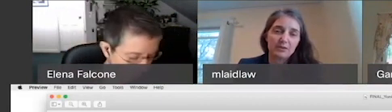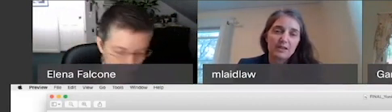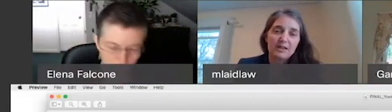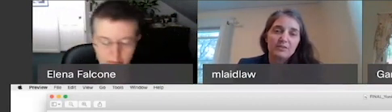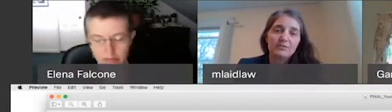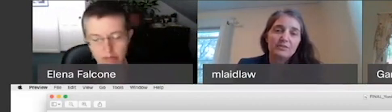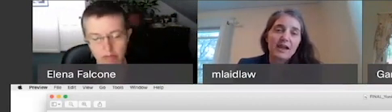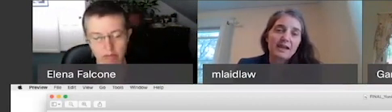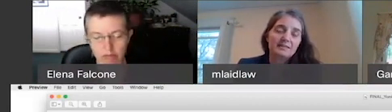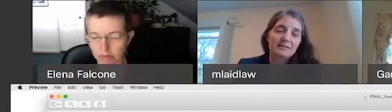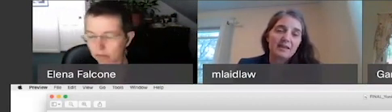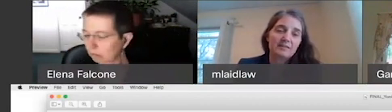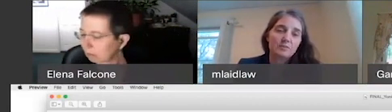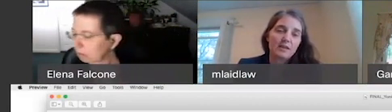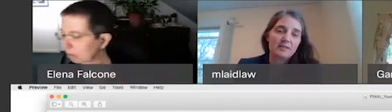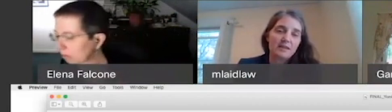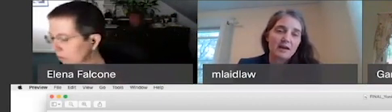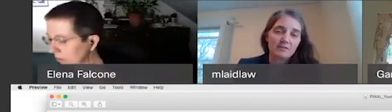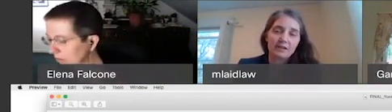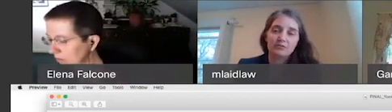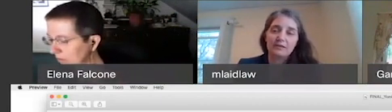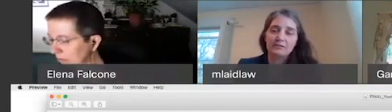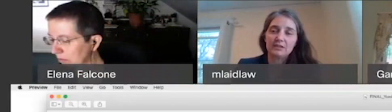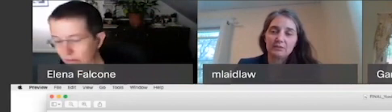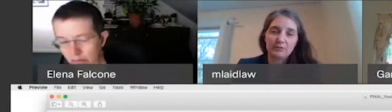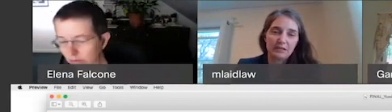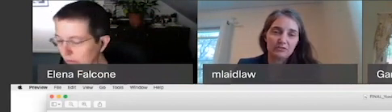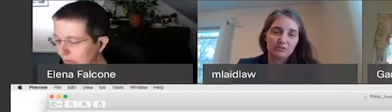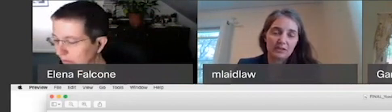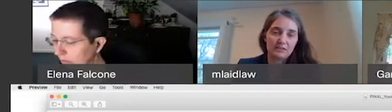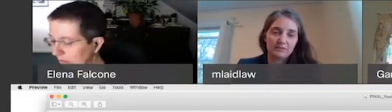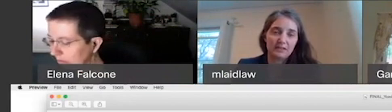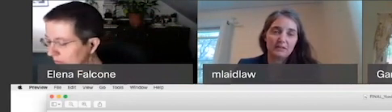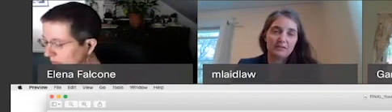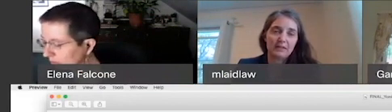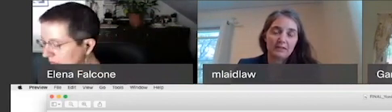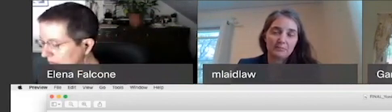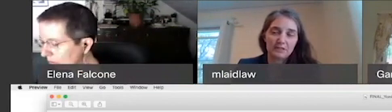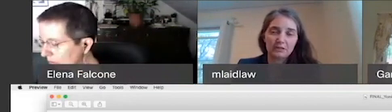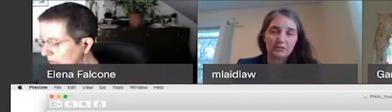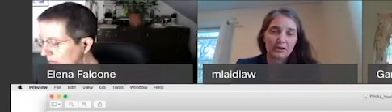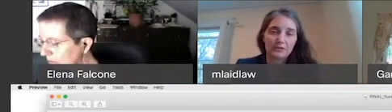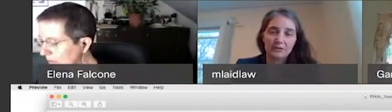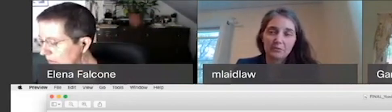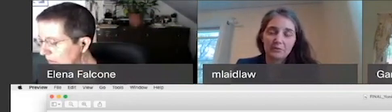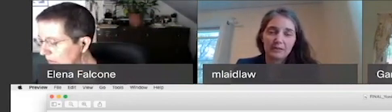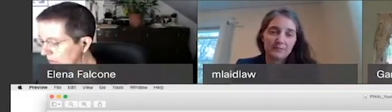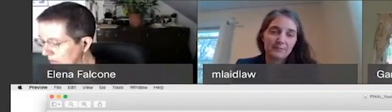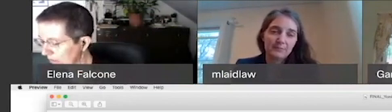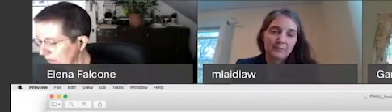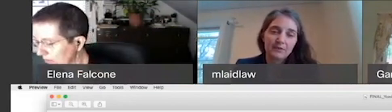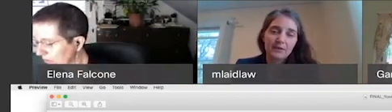example, that's why the healthcare directives and financial directives in particular are very